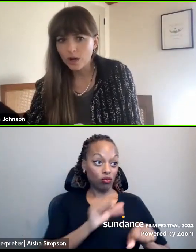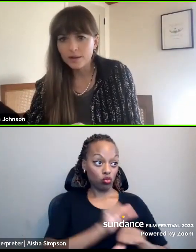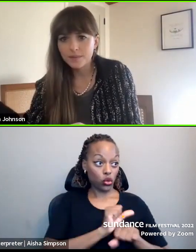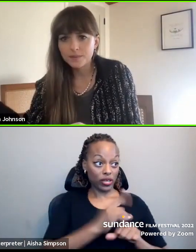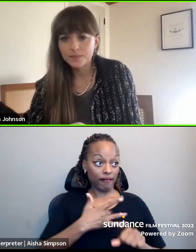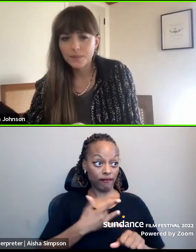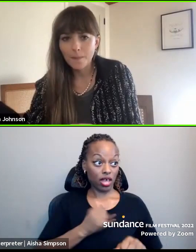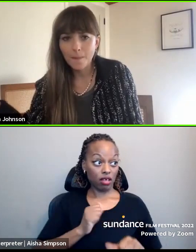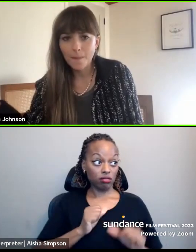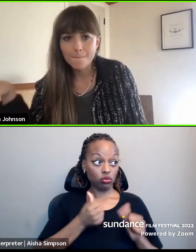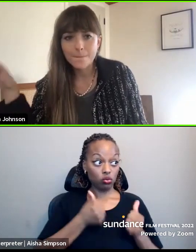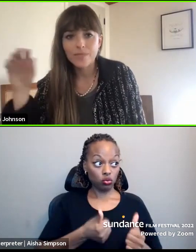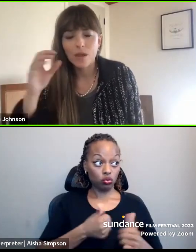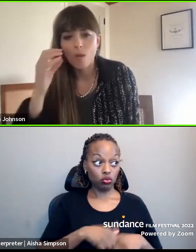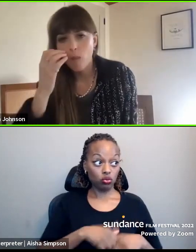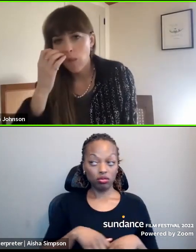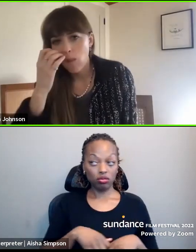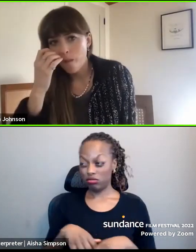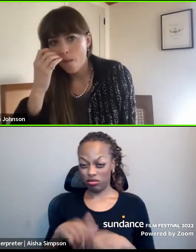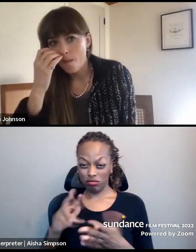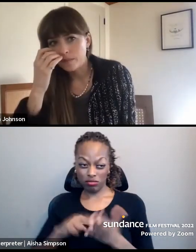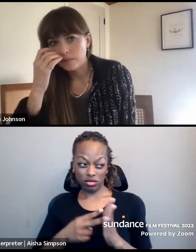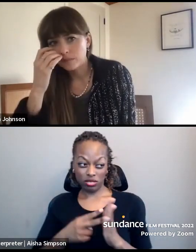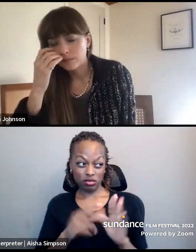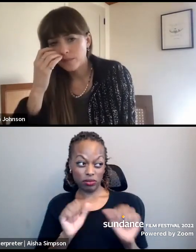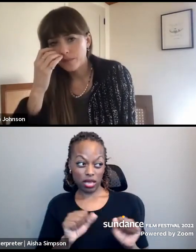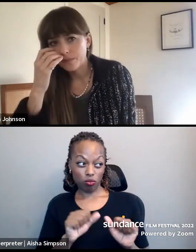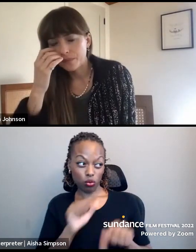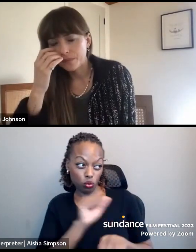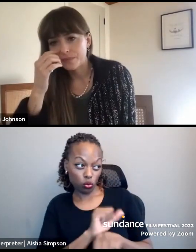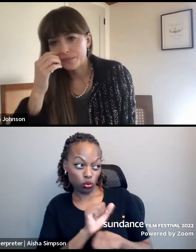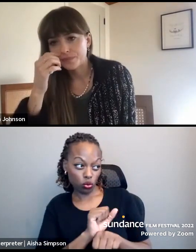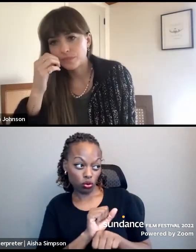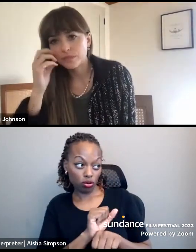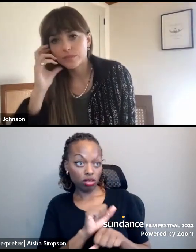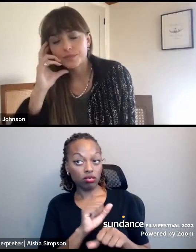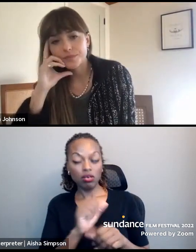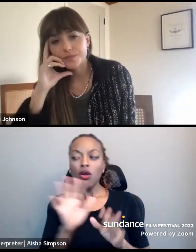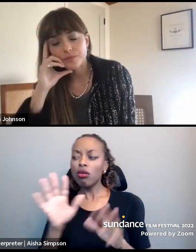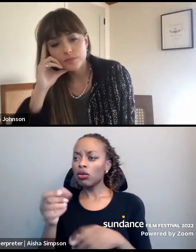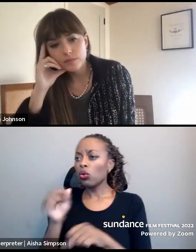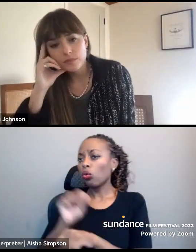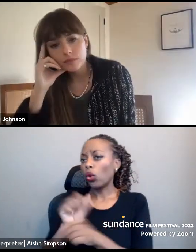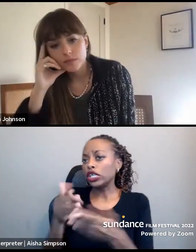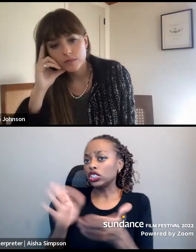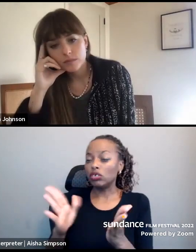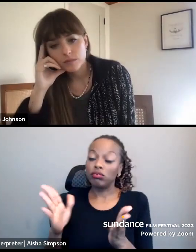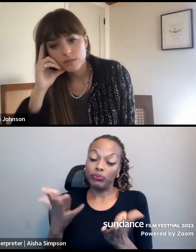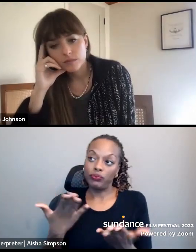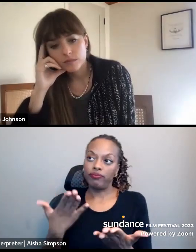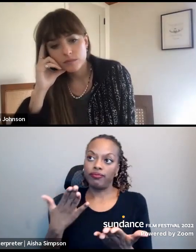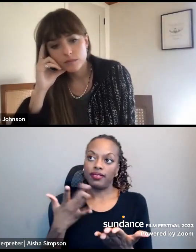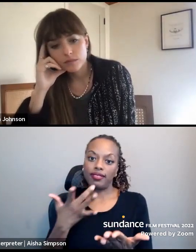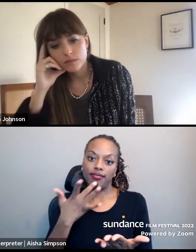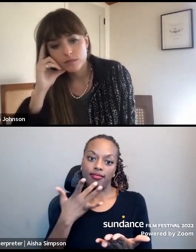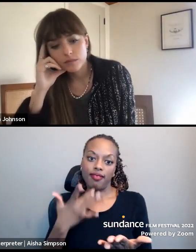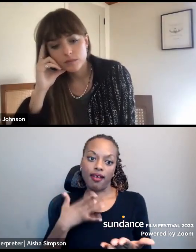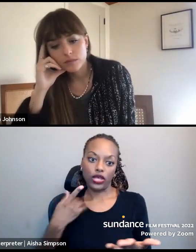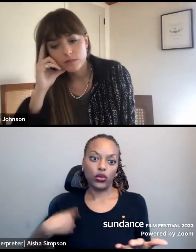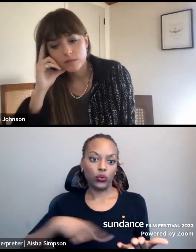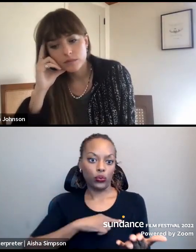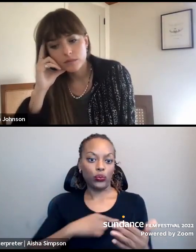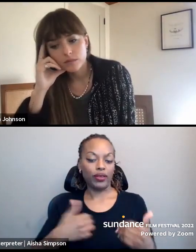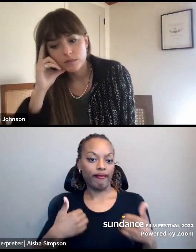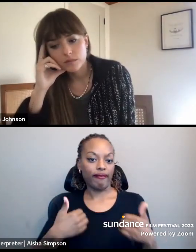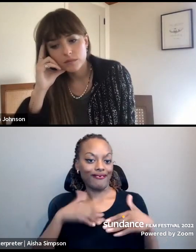To work? Yeah, to work and to have not just work in general. I mean, like we're all lucky to continue having access to